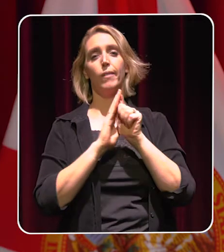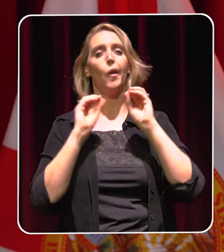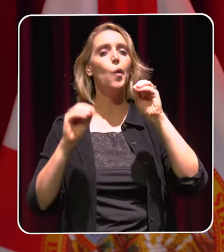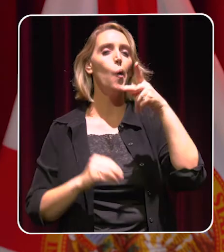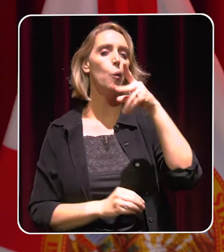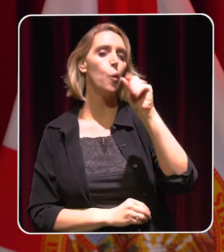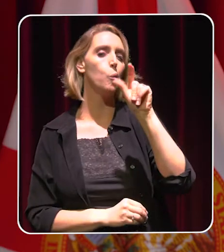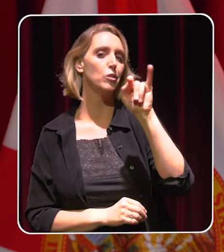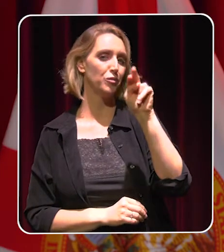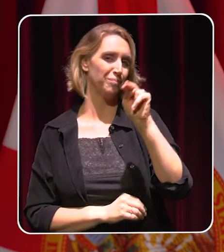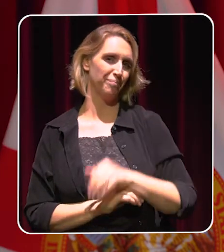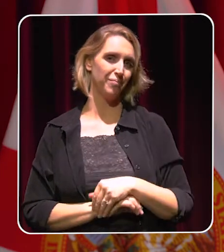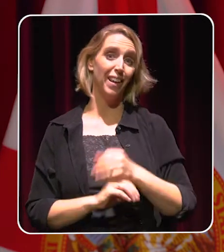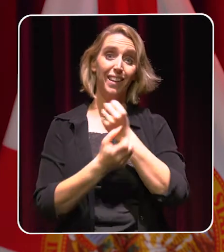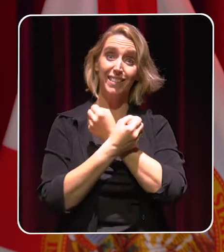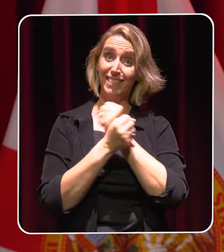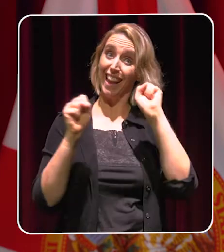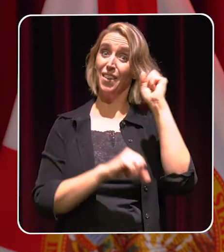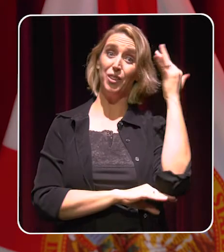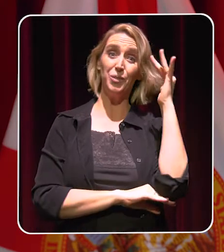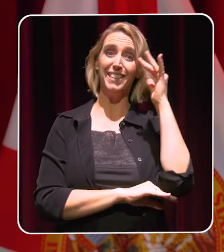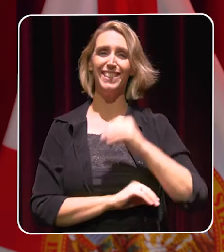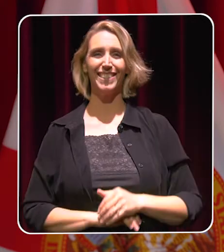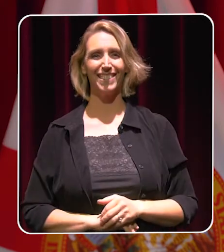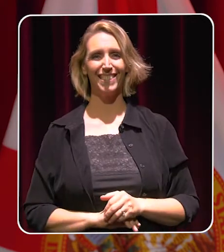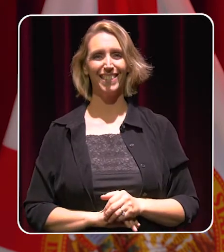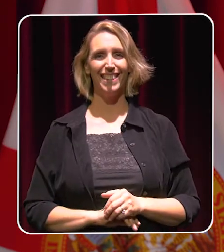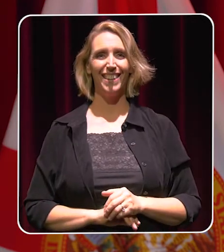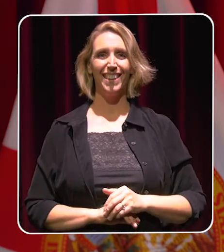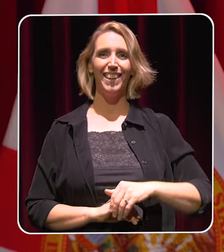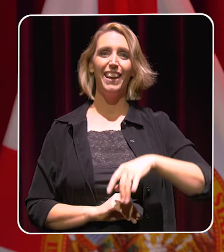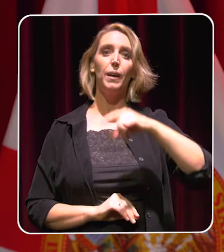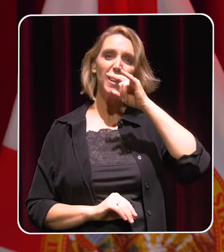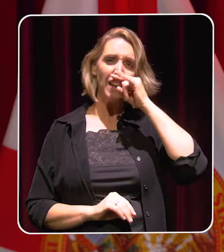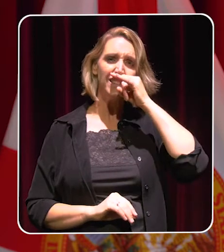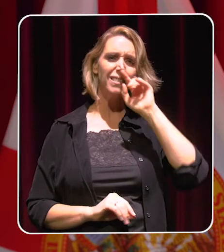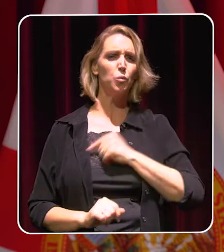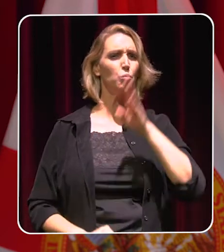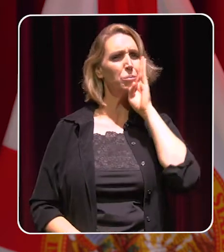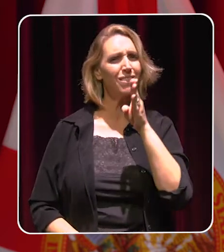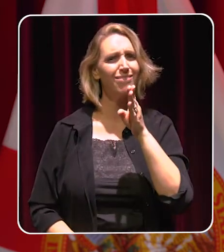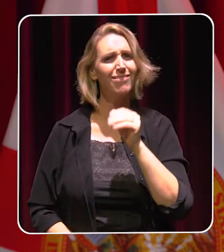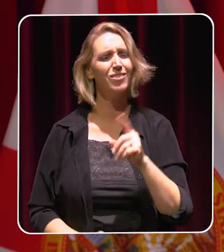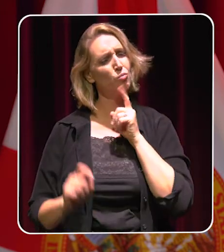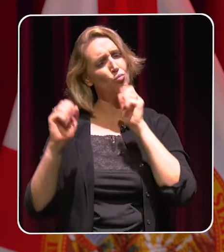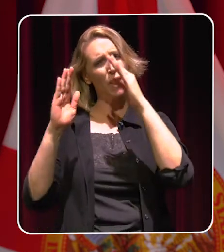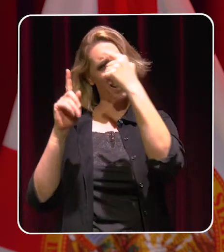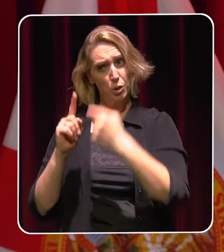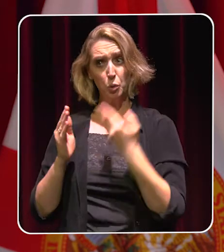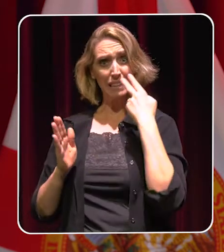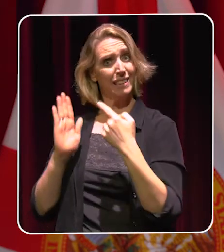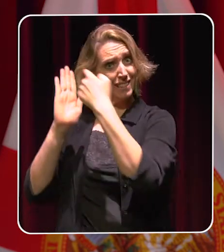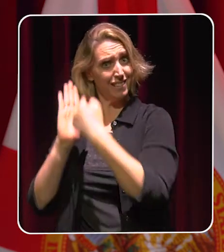No pollution. Save the trees. Kids, we're on it. And each and every one